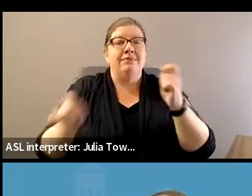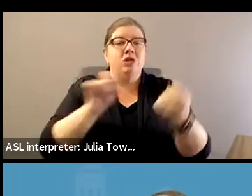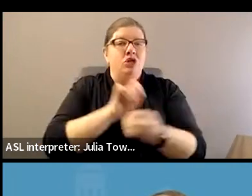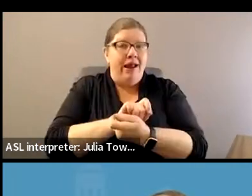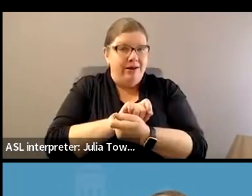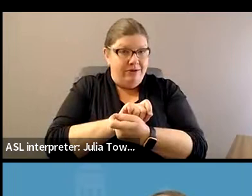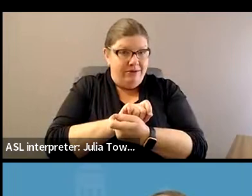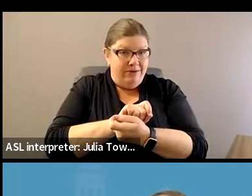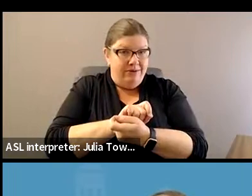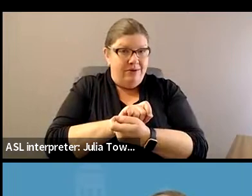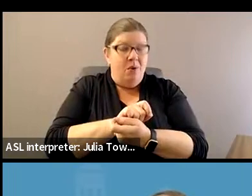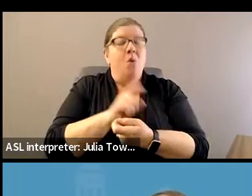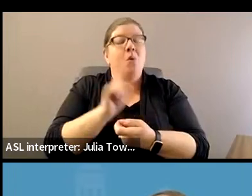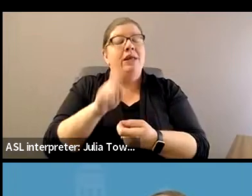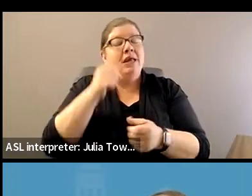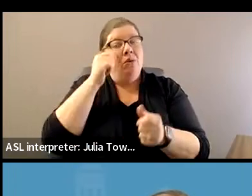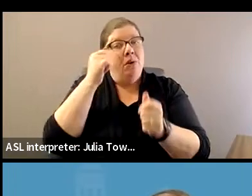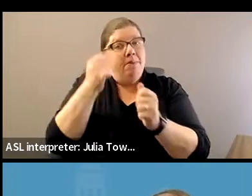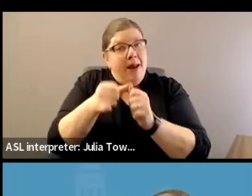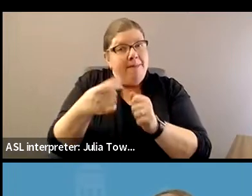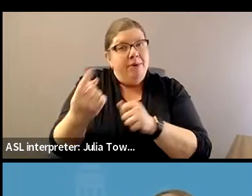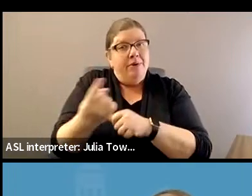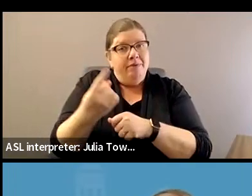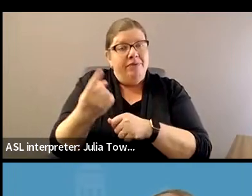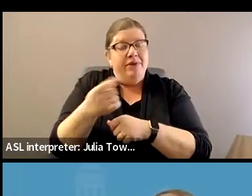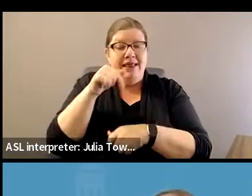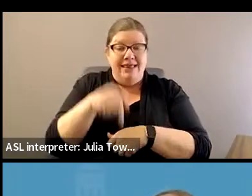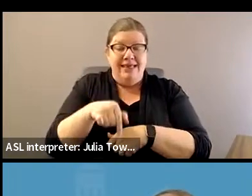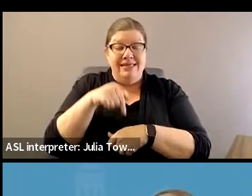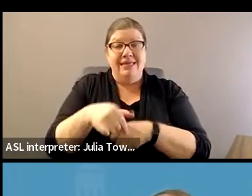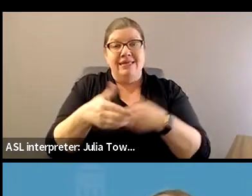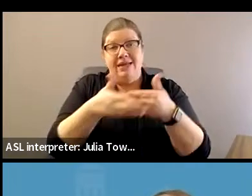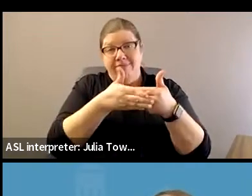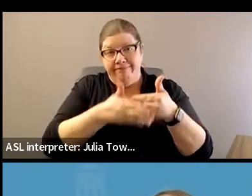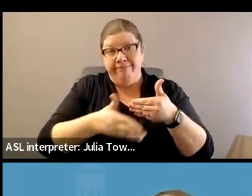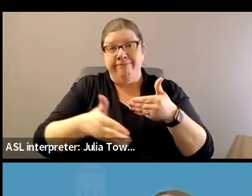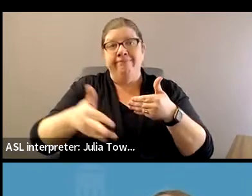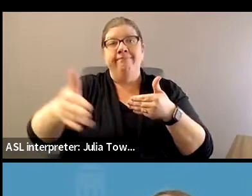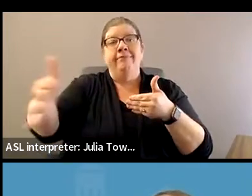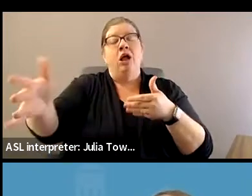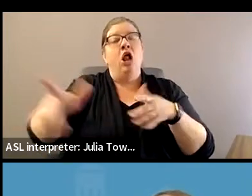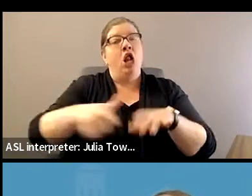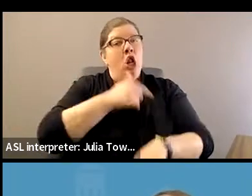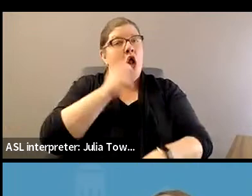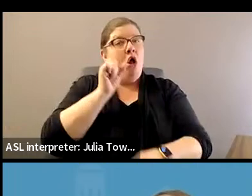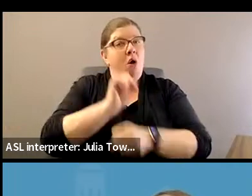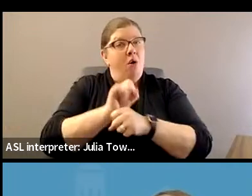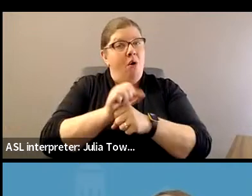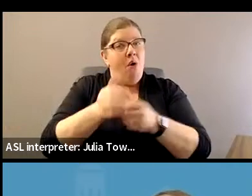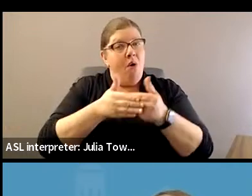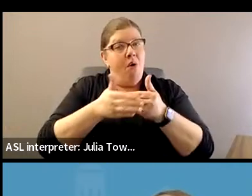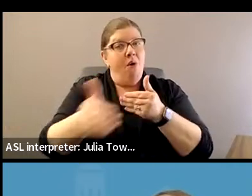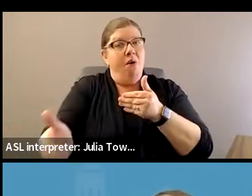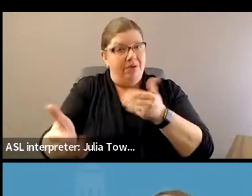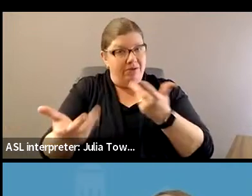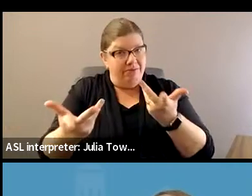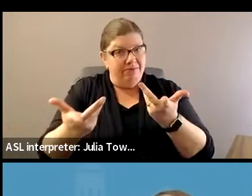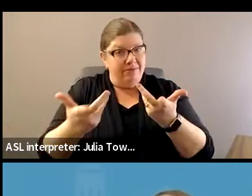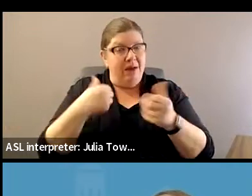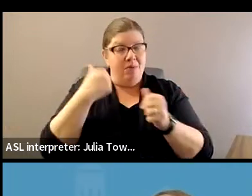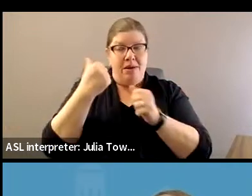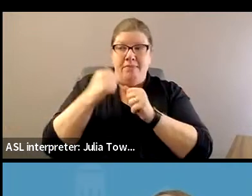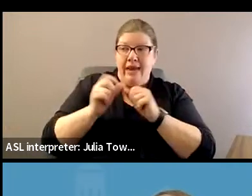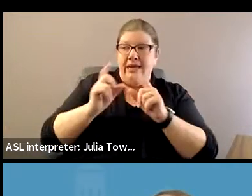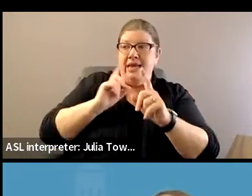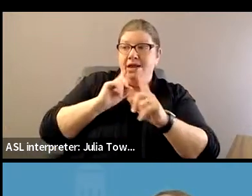that we need to keep in mind is that this is a long haul. And I've been reminded by, in